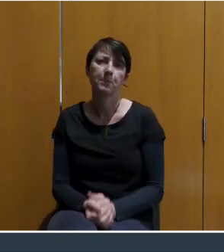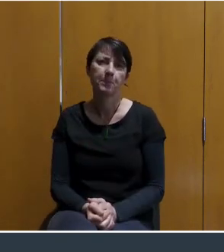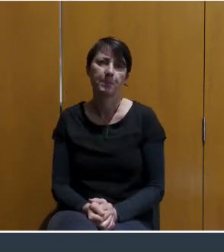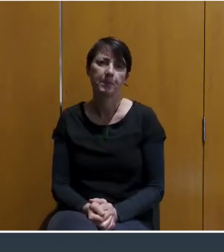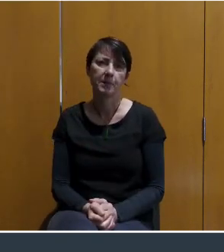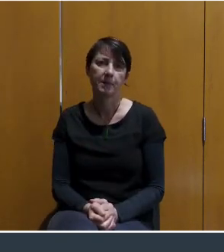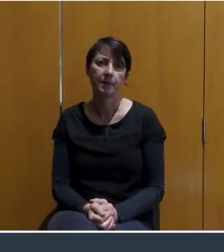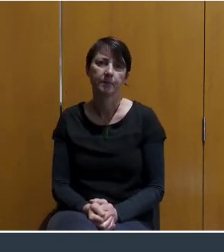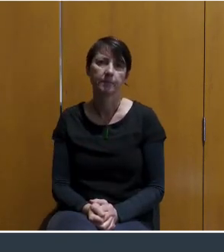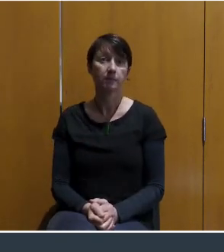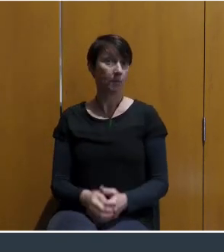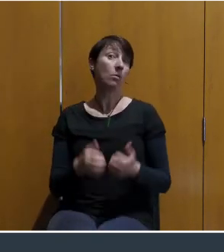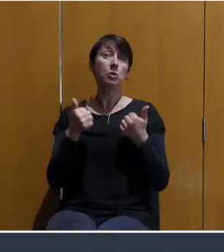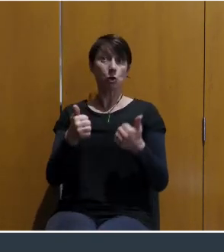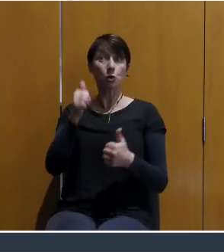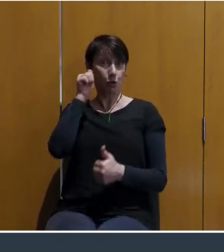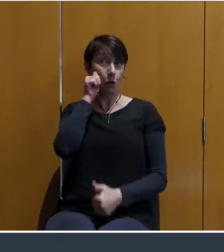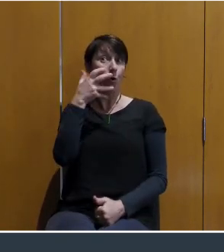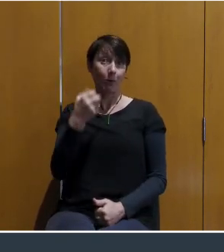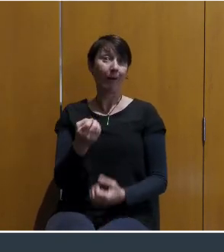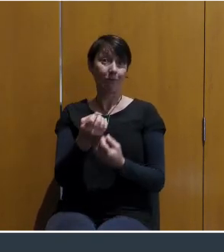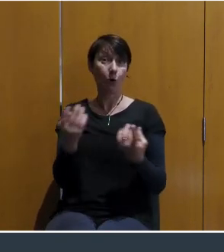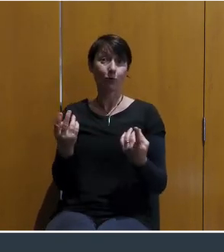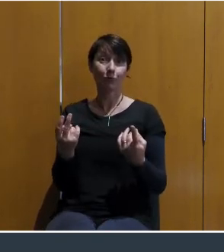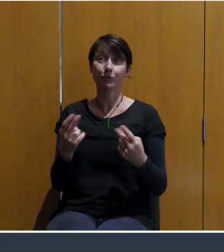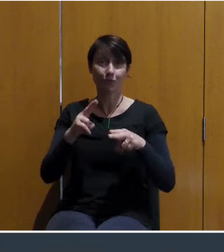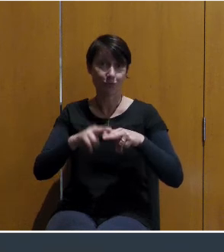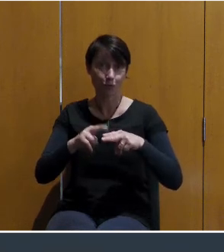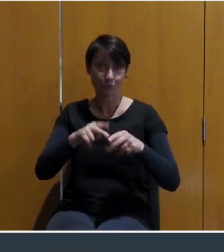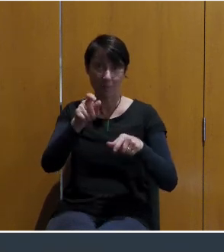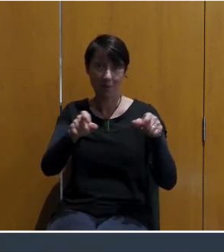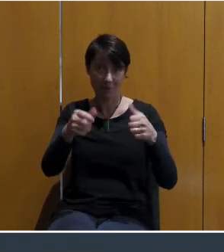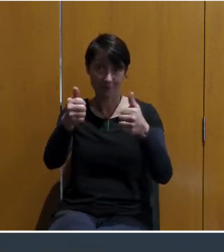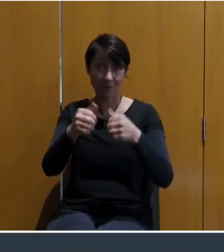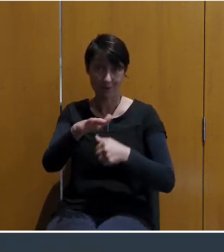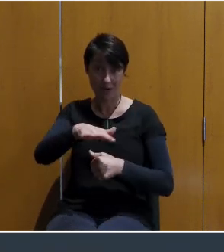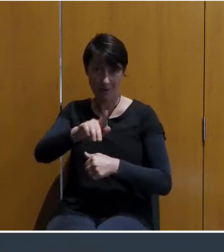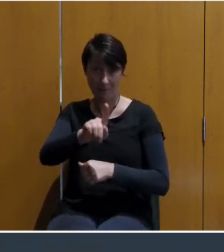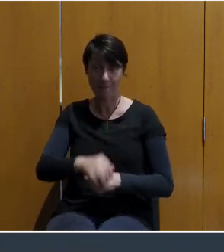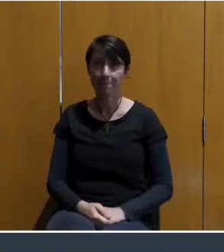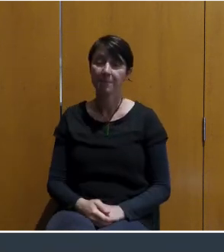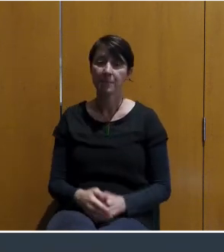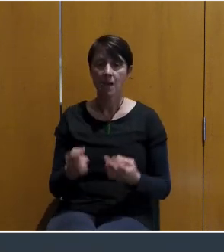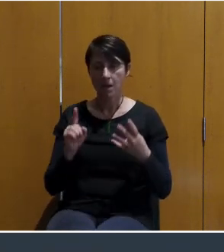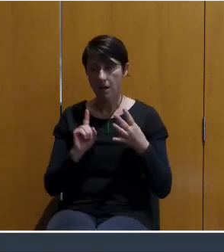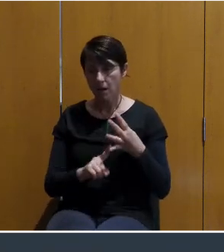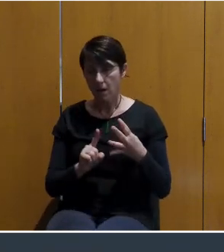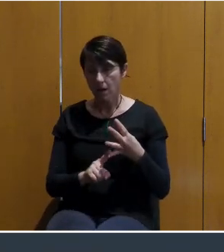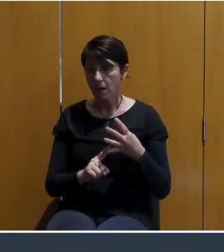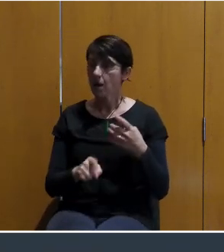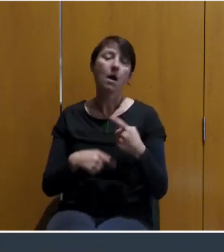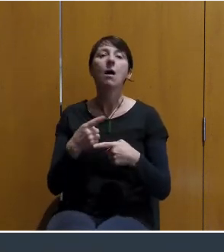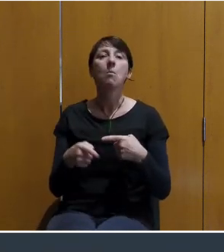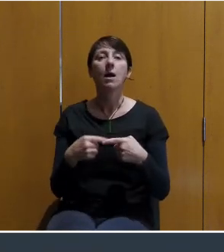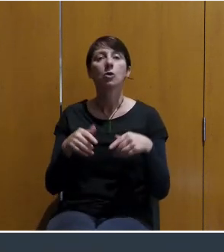area. In regards to some of the other pieces, just want to go in a bit more on dog exercise